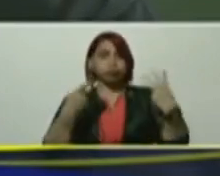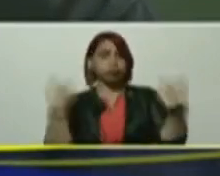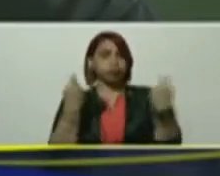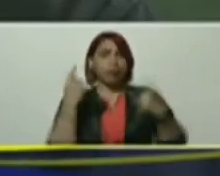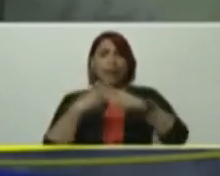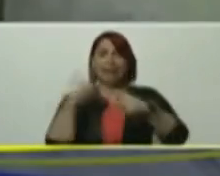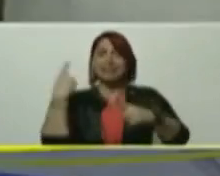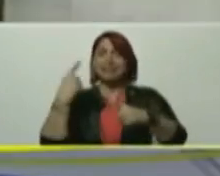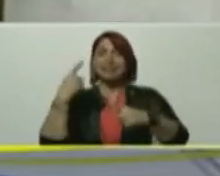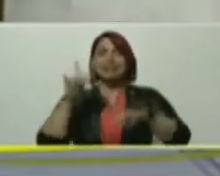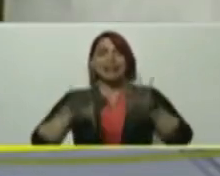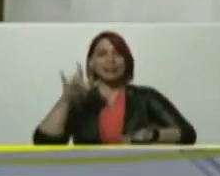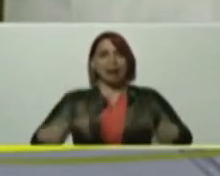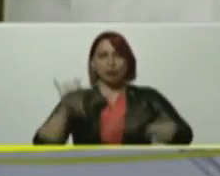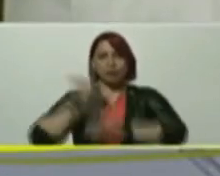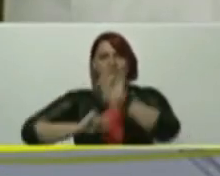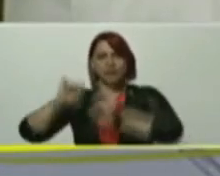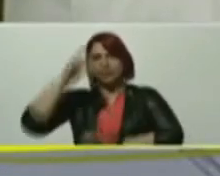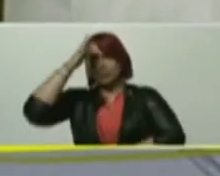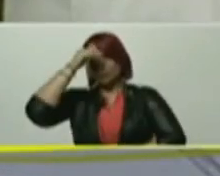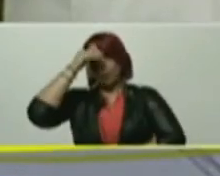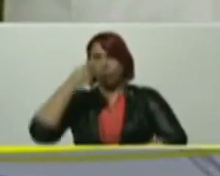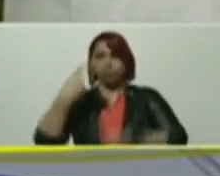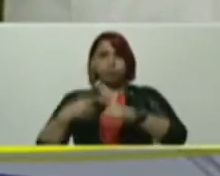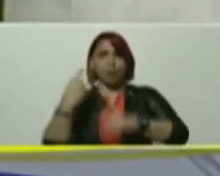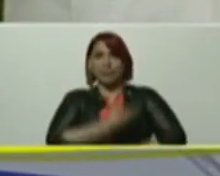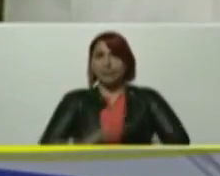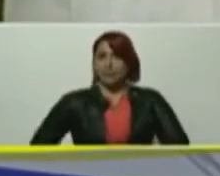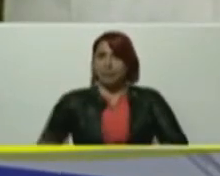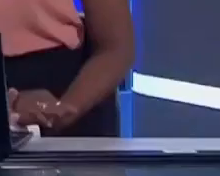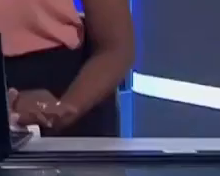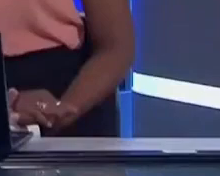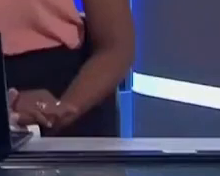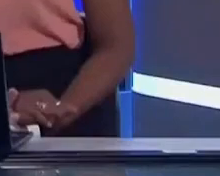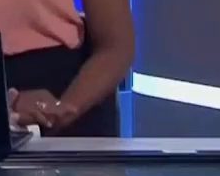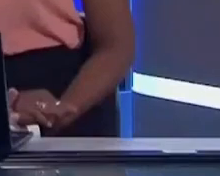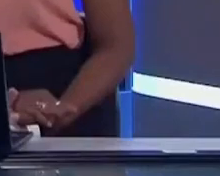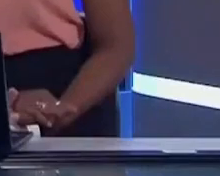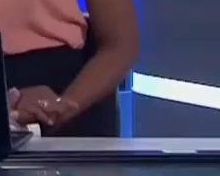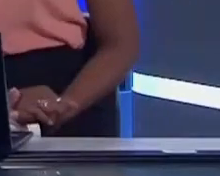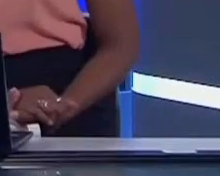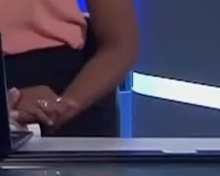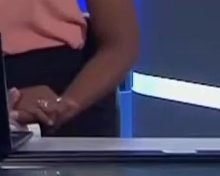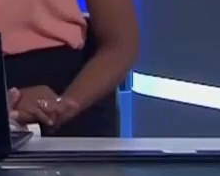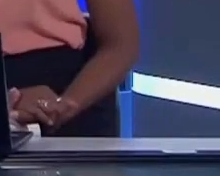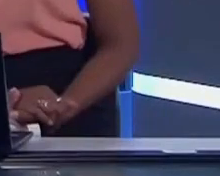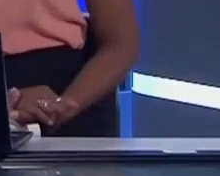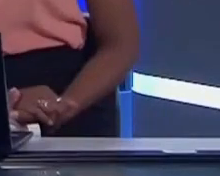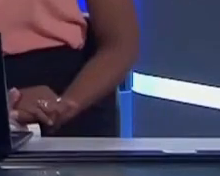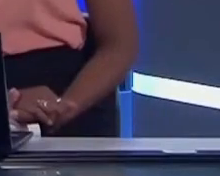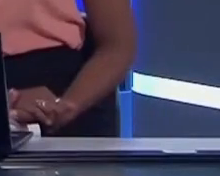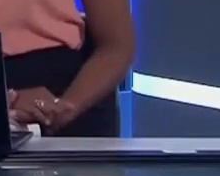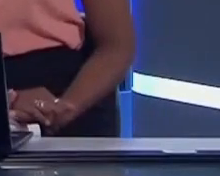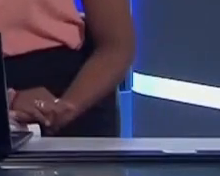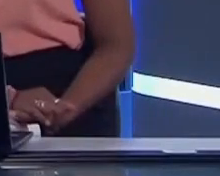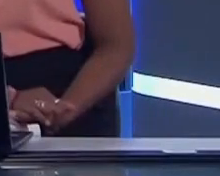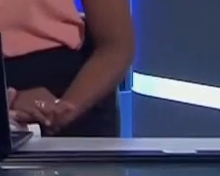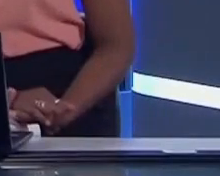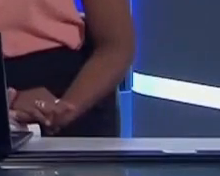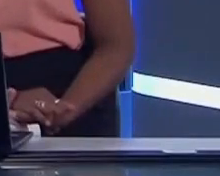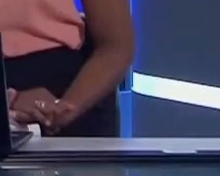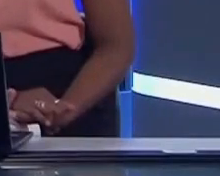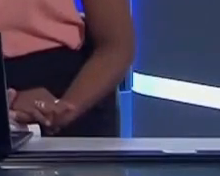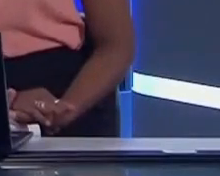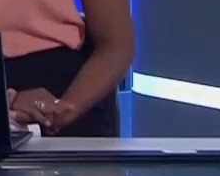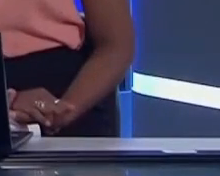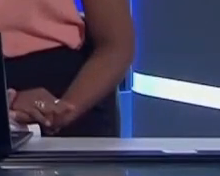They spoke of assassinating Nicolas Maduro and others. The Venezuelan president also denounced plans by the